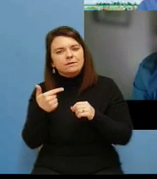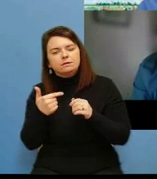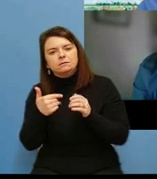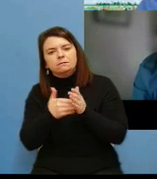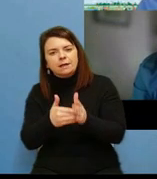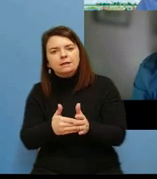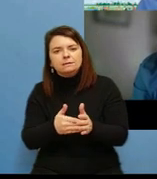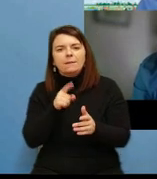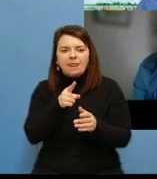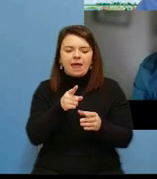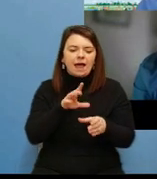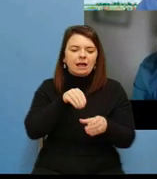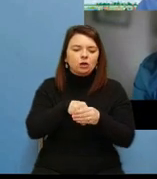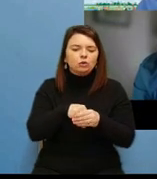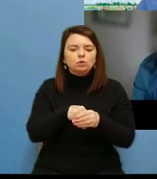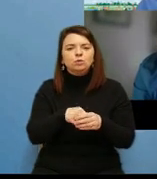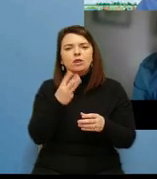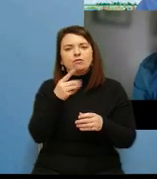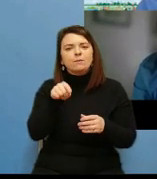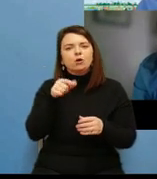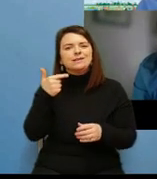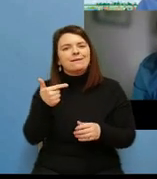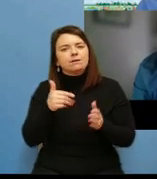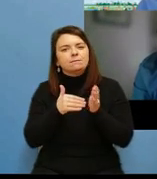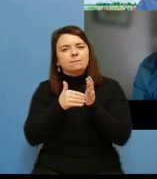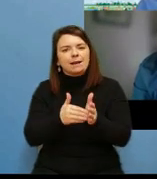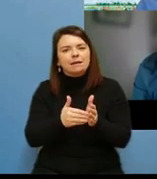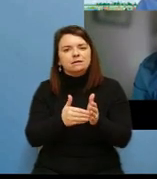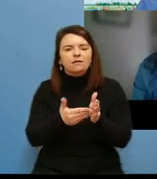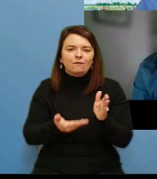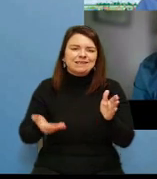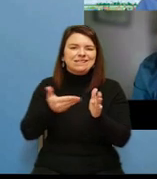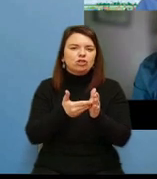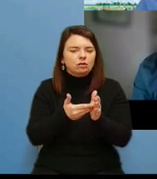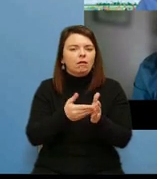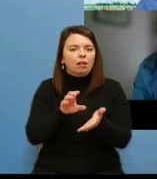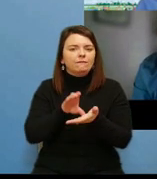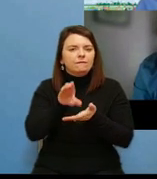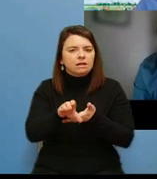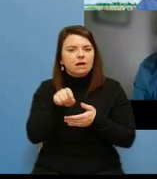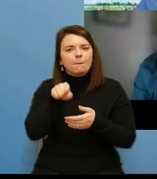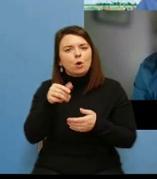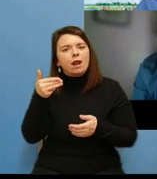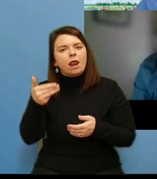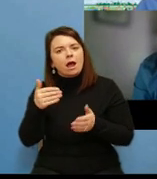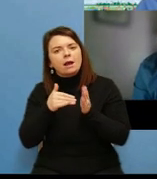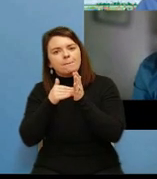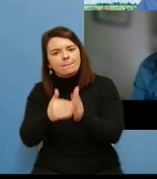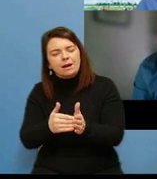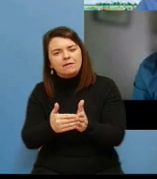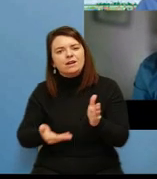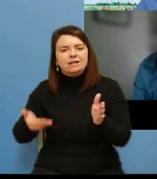forecast adverse variance of the budget is 4.7 million. However, that does include 3.7 million of additional winter access